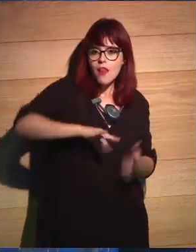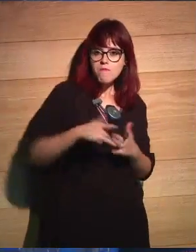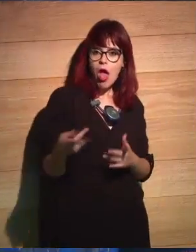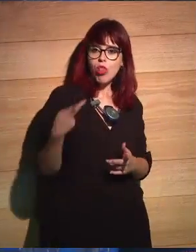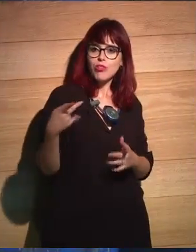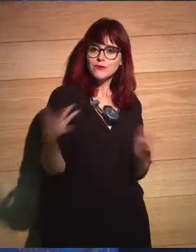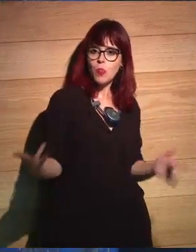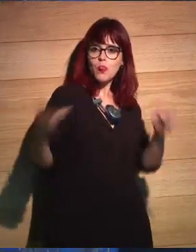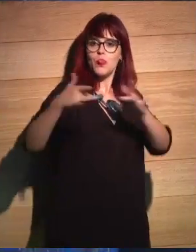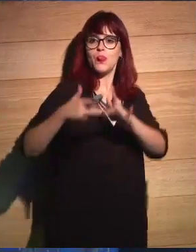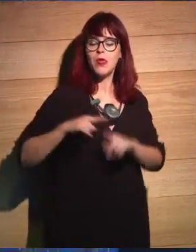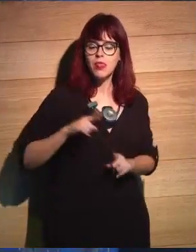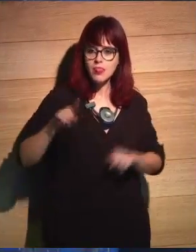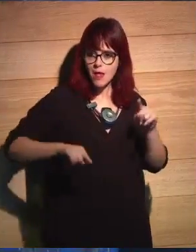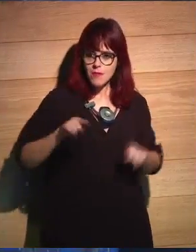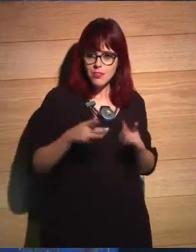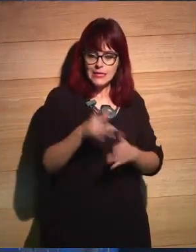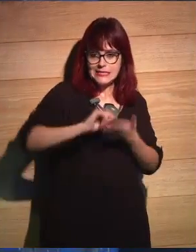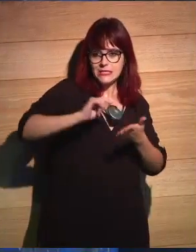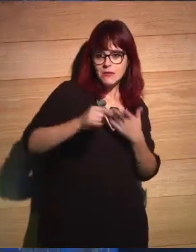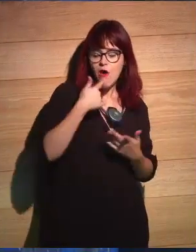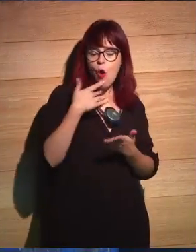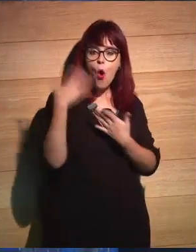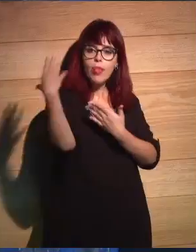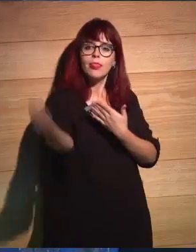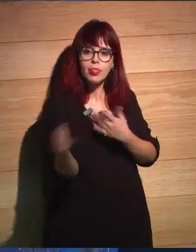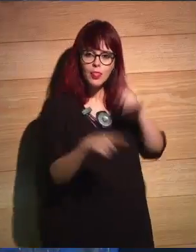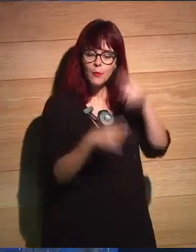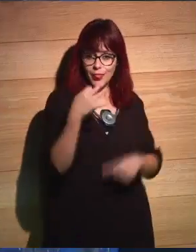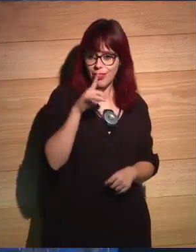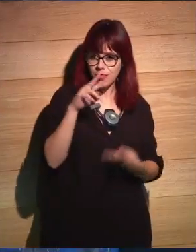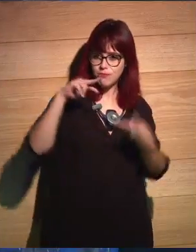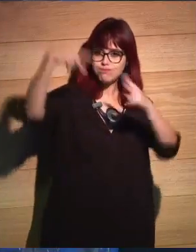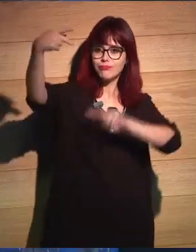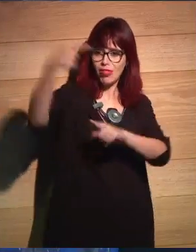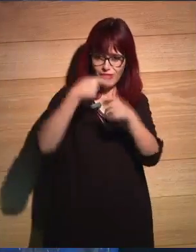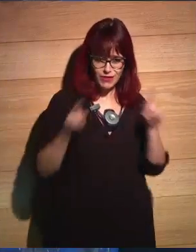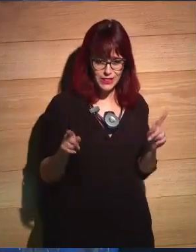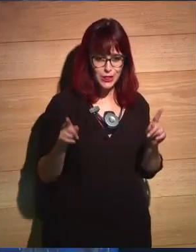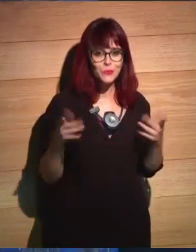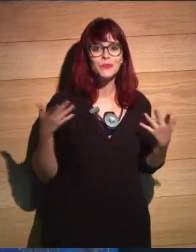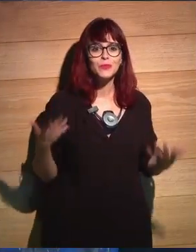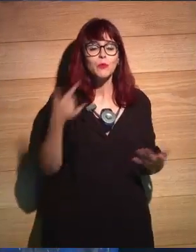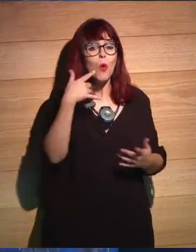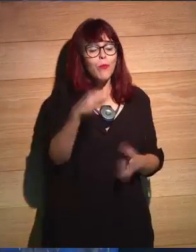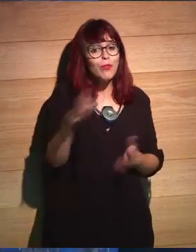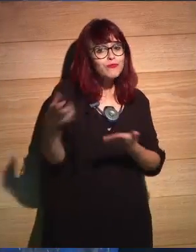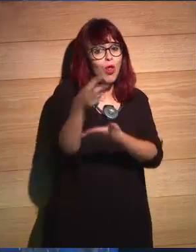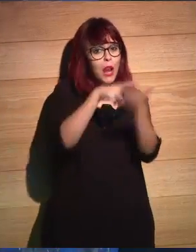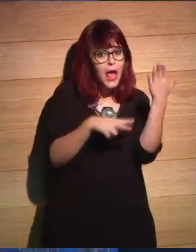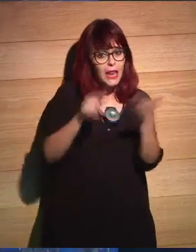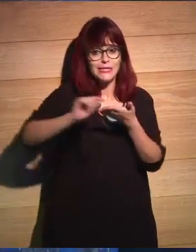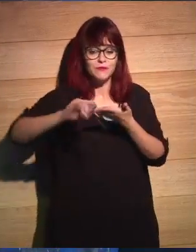the collision or the encounter between two minds or the two souls. And I think that all